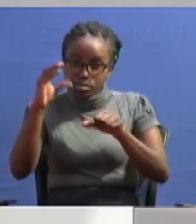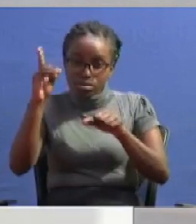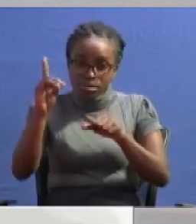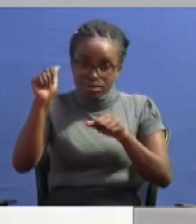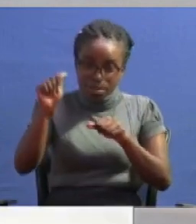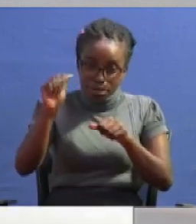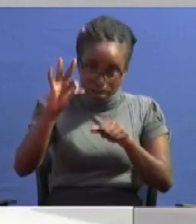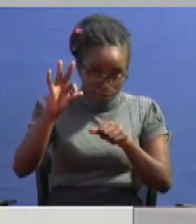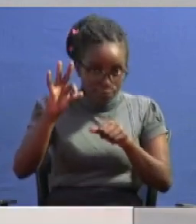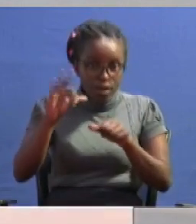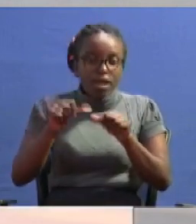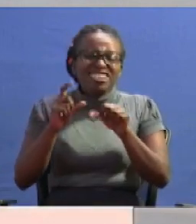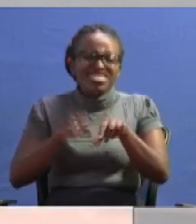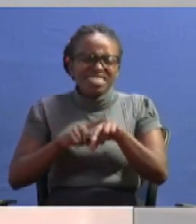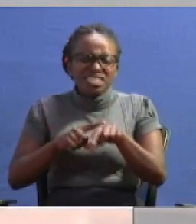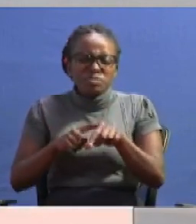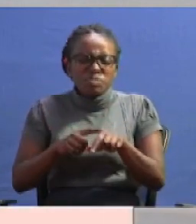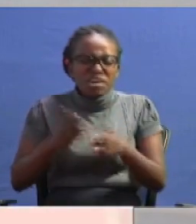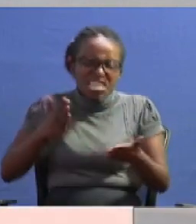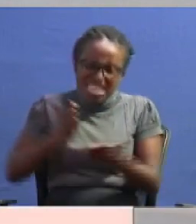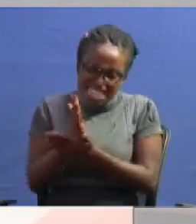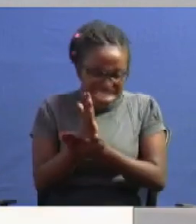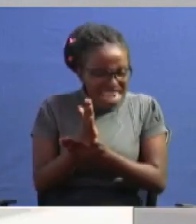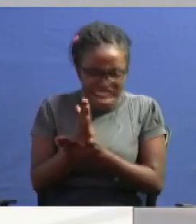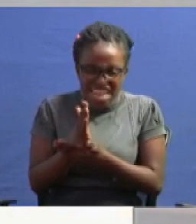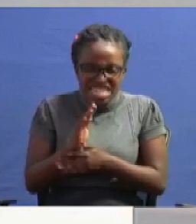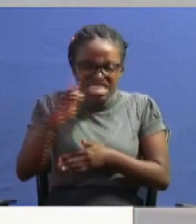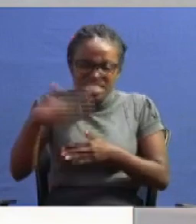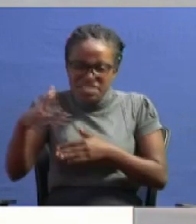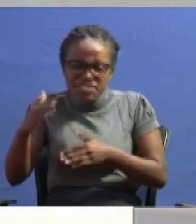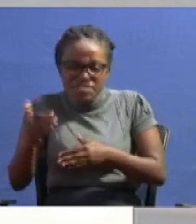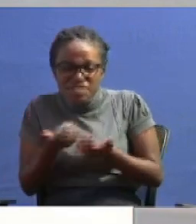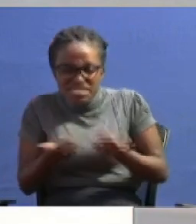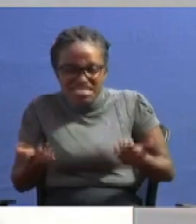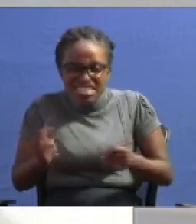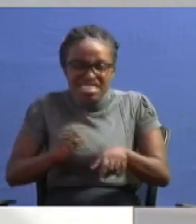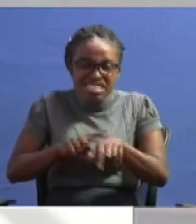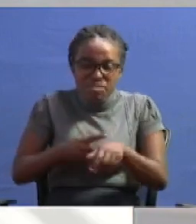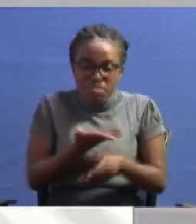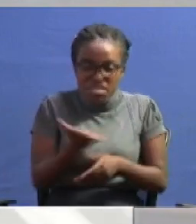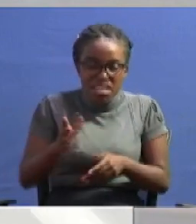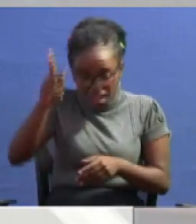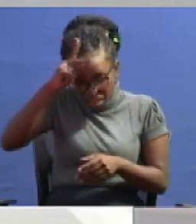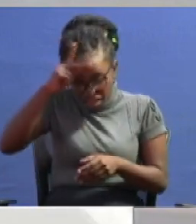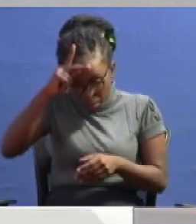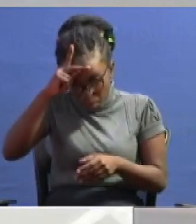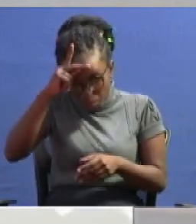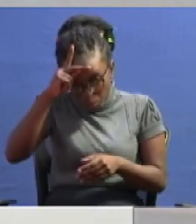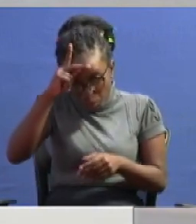Fair enough. That's the right for every child. Meaning, if I allocate, let's say, 20,000 for a child from Kiambu, the